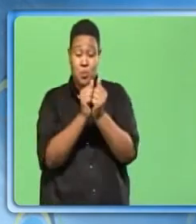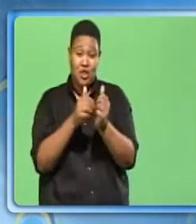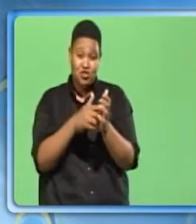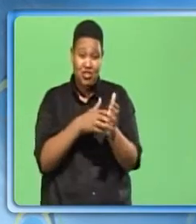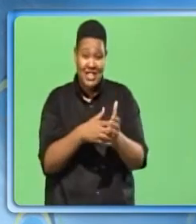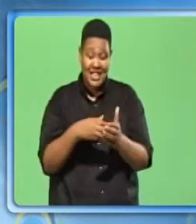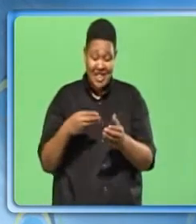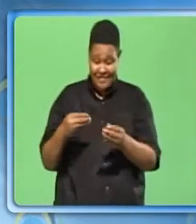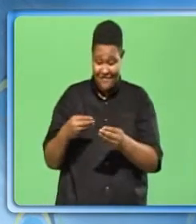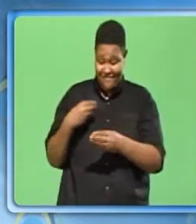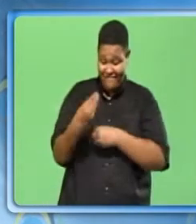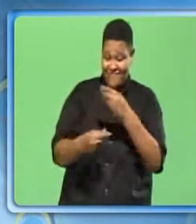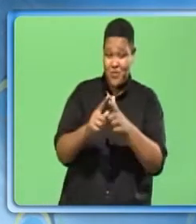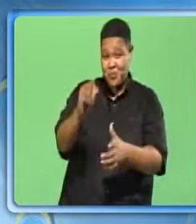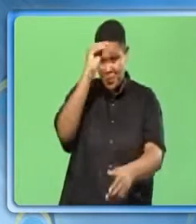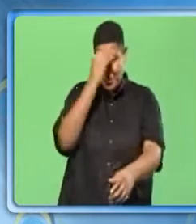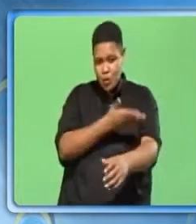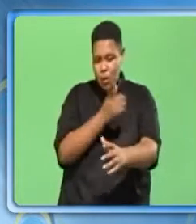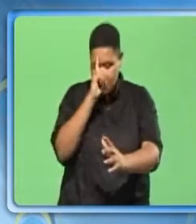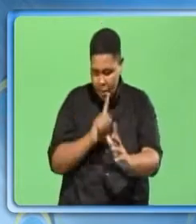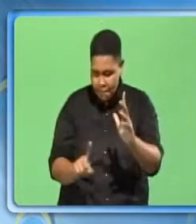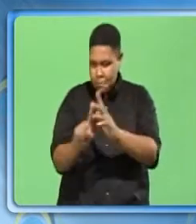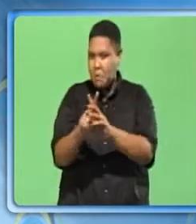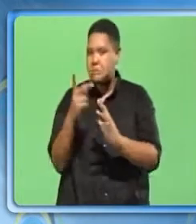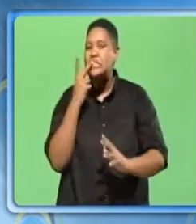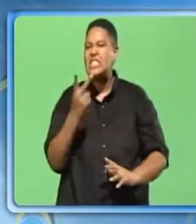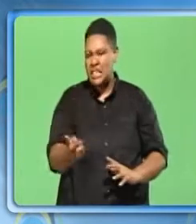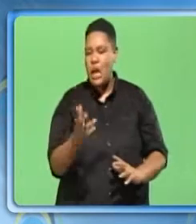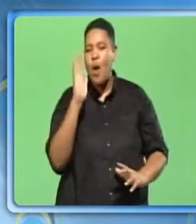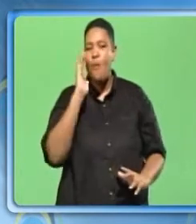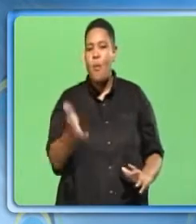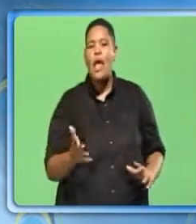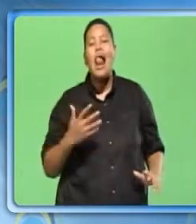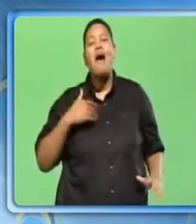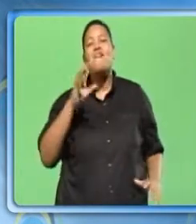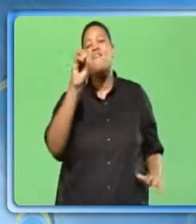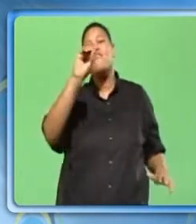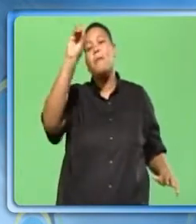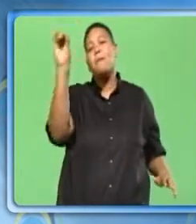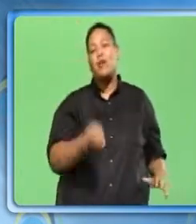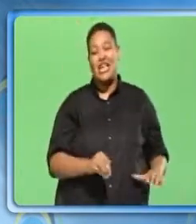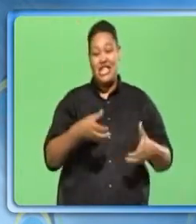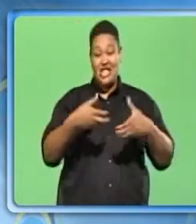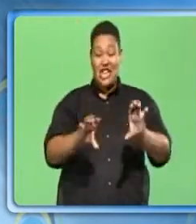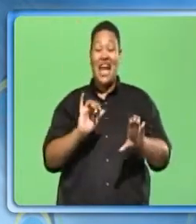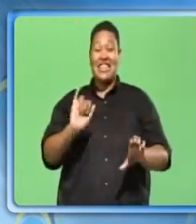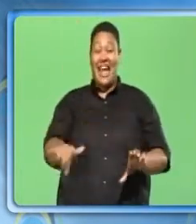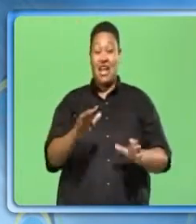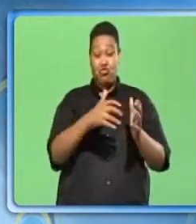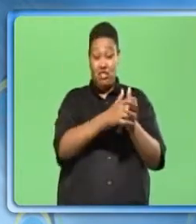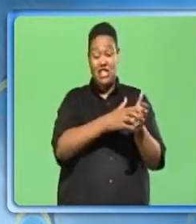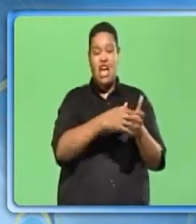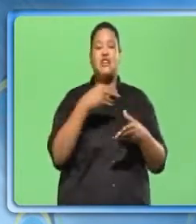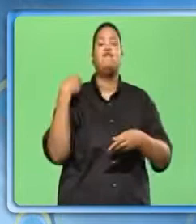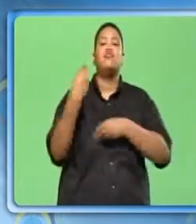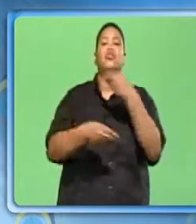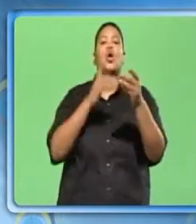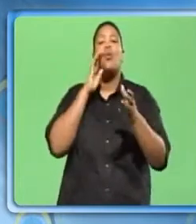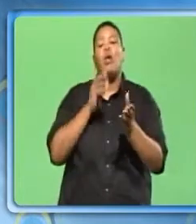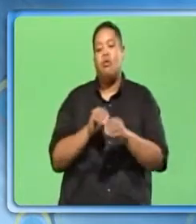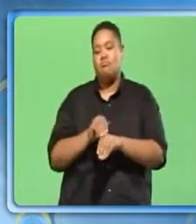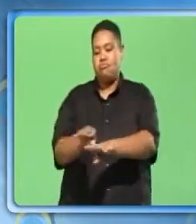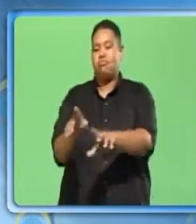to a son, it will show up in him. There would be a 50% chance that the recessive gene would be passed